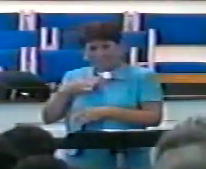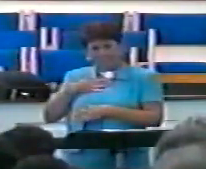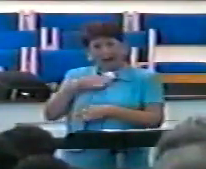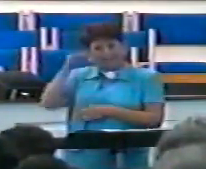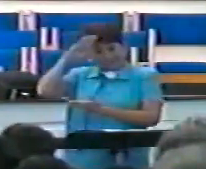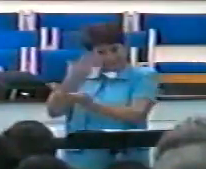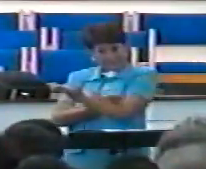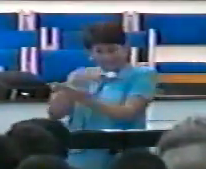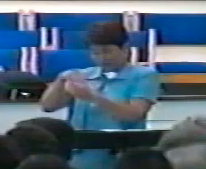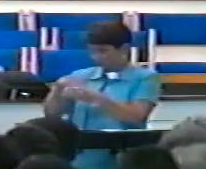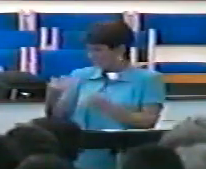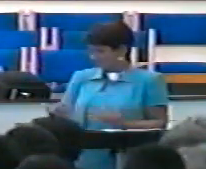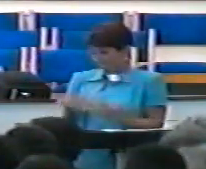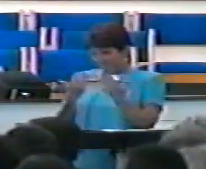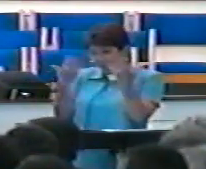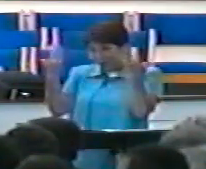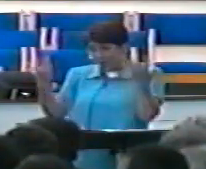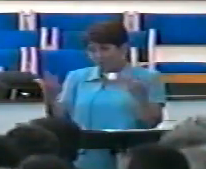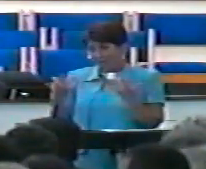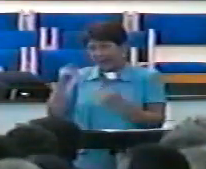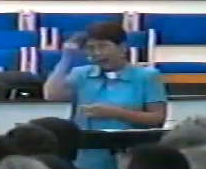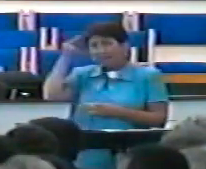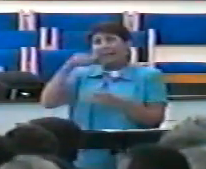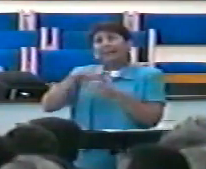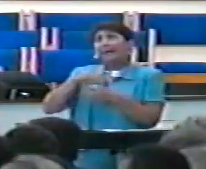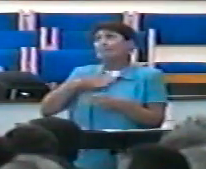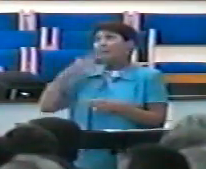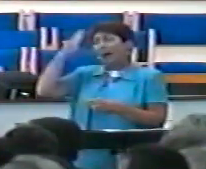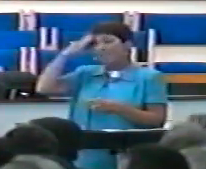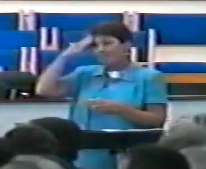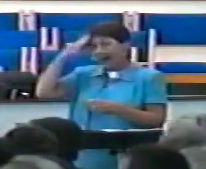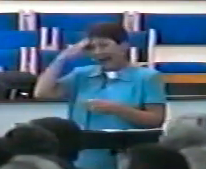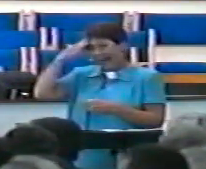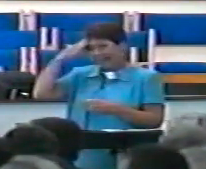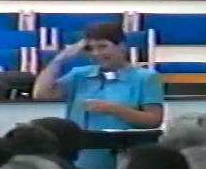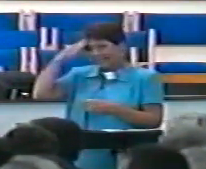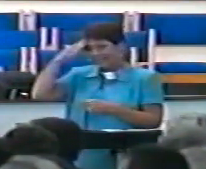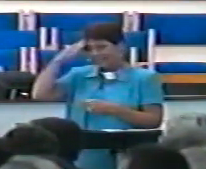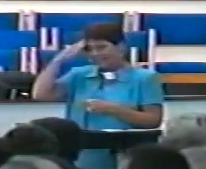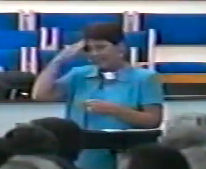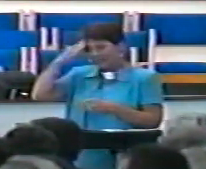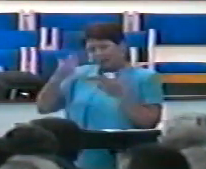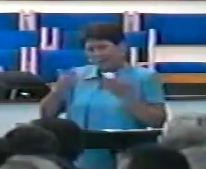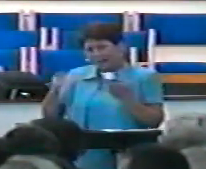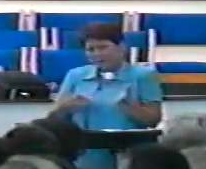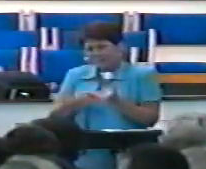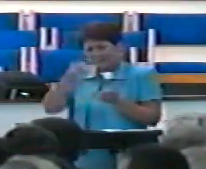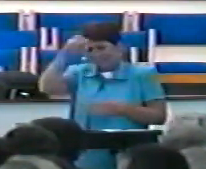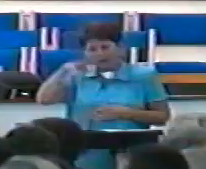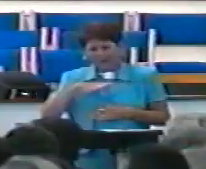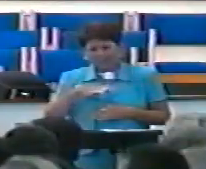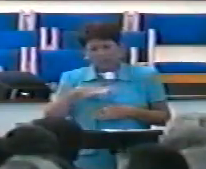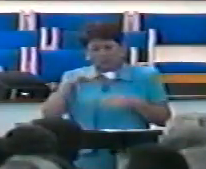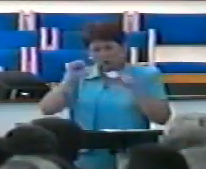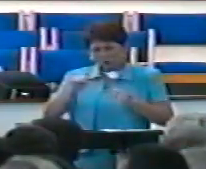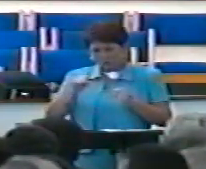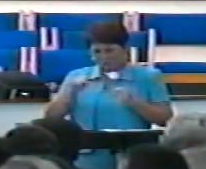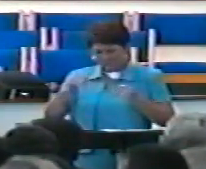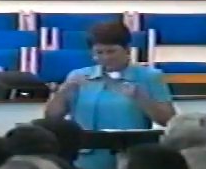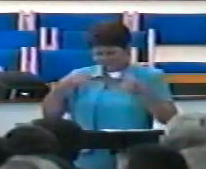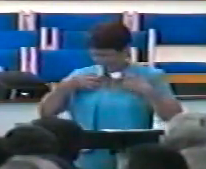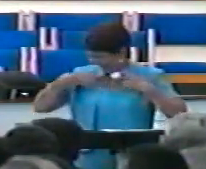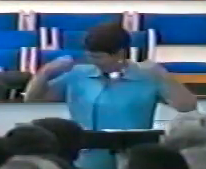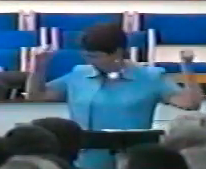in my mind that maybe, just maybe, this man can pull his robe back a little bit and he can show the Lord the scars on his hands